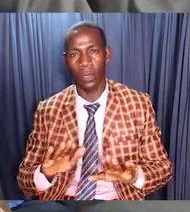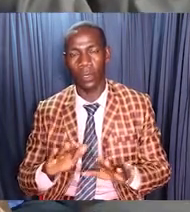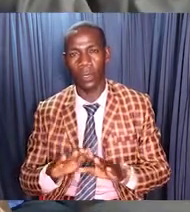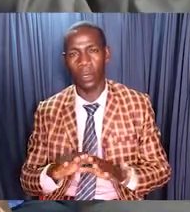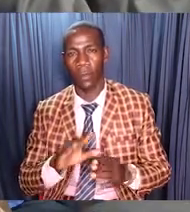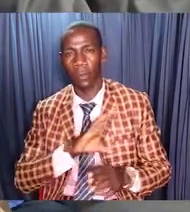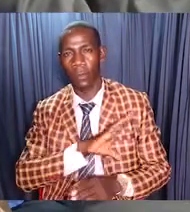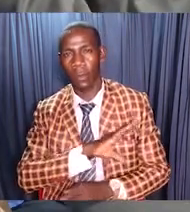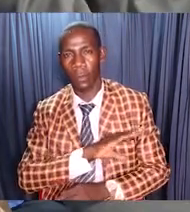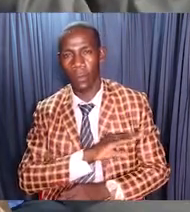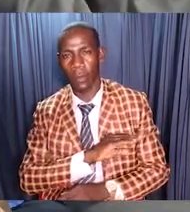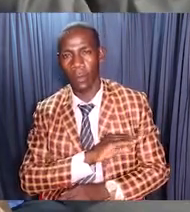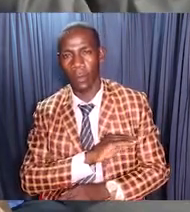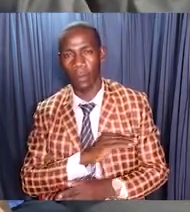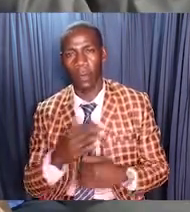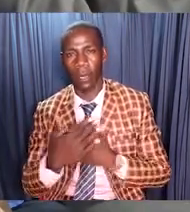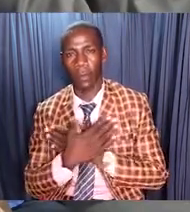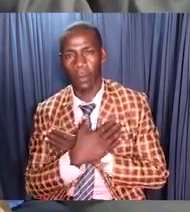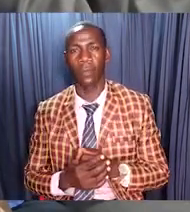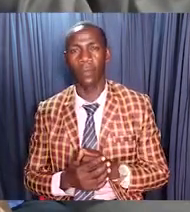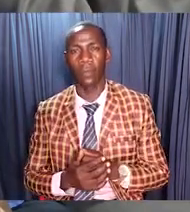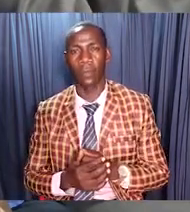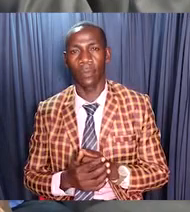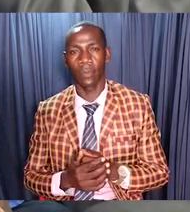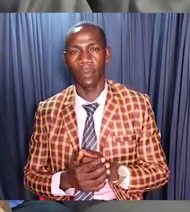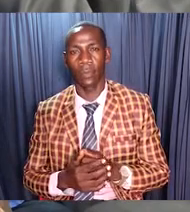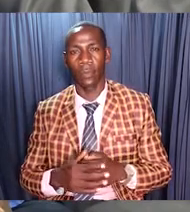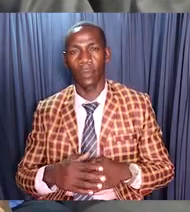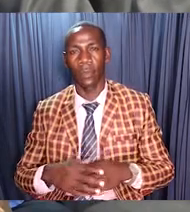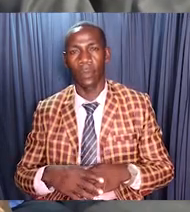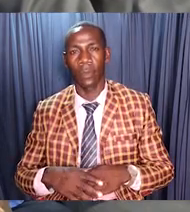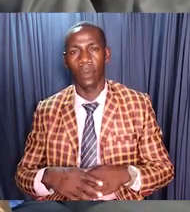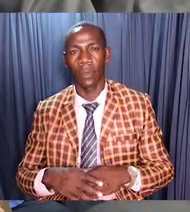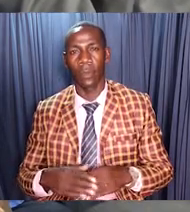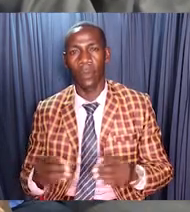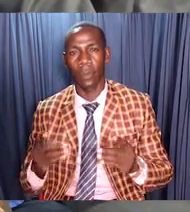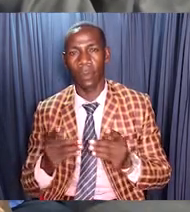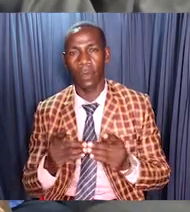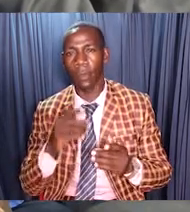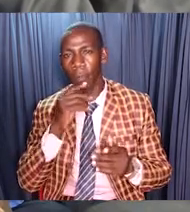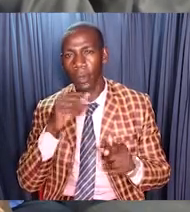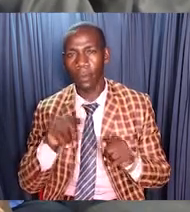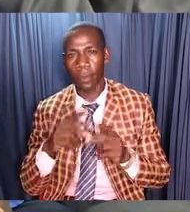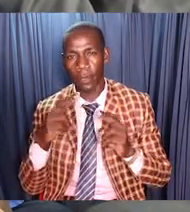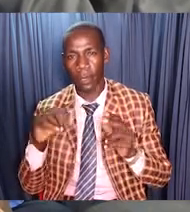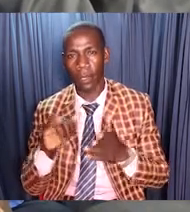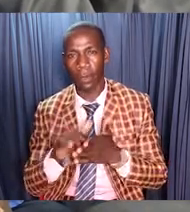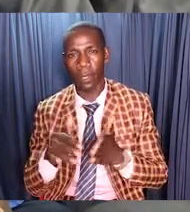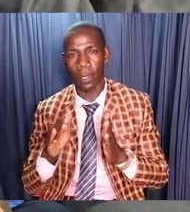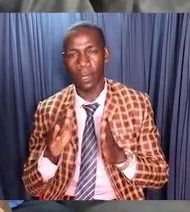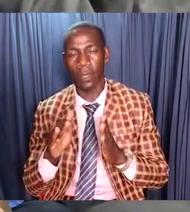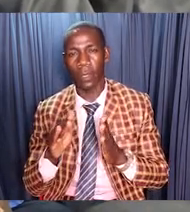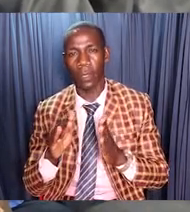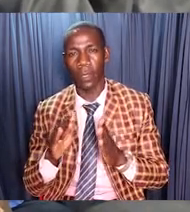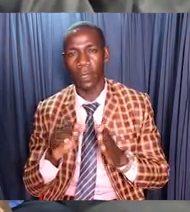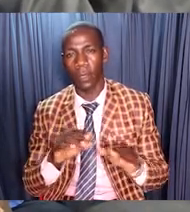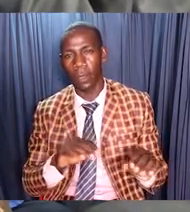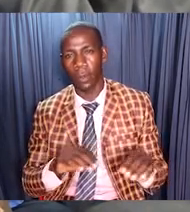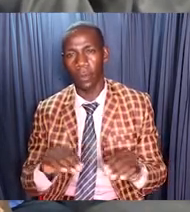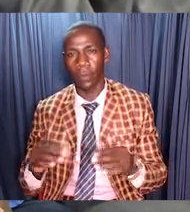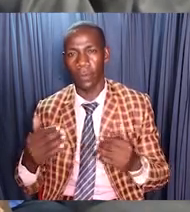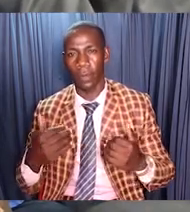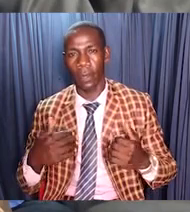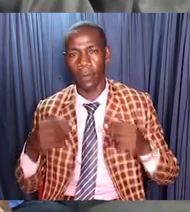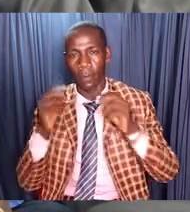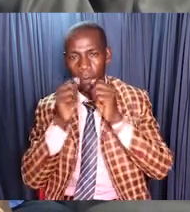Kindness Vumilivu. And long suffering. Upendo. Love. Na ndugu wa amani namna hiyo. When you stay with a brother with peace that way, utaondoka pale una baraka.